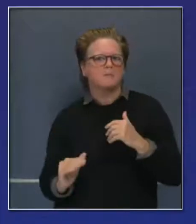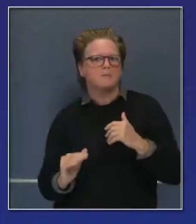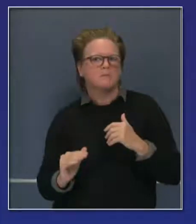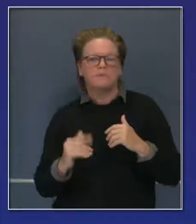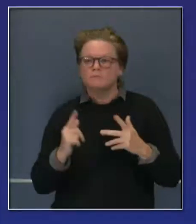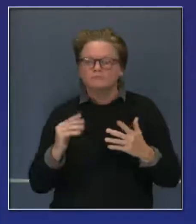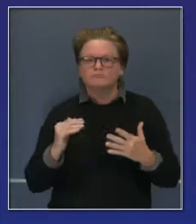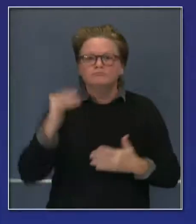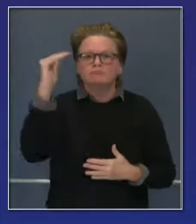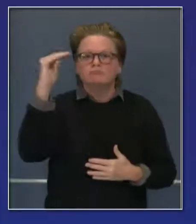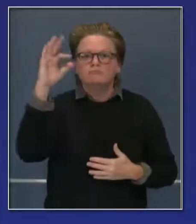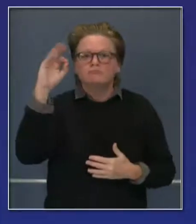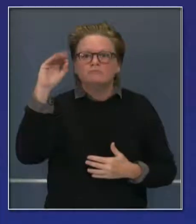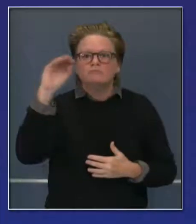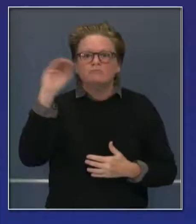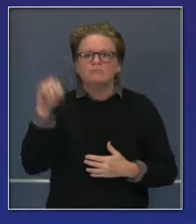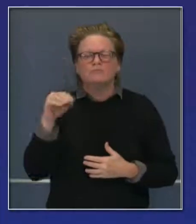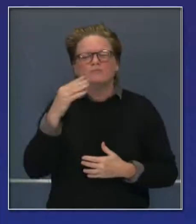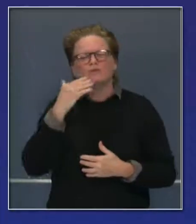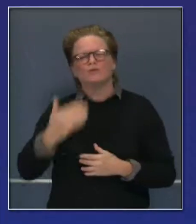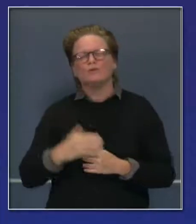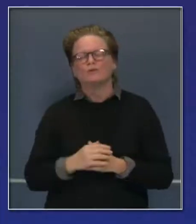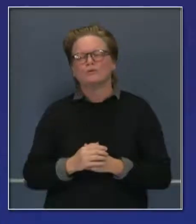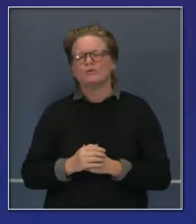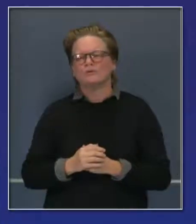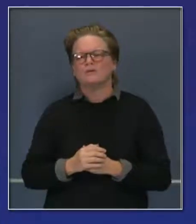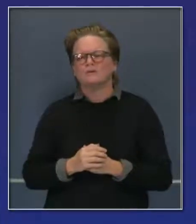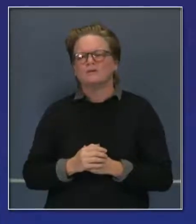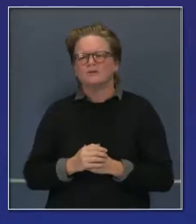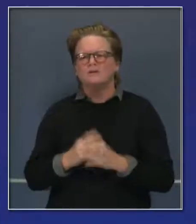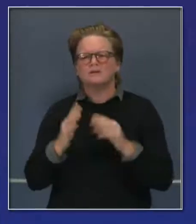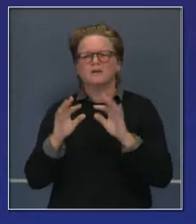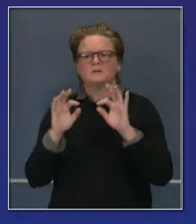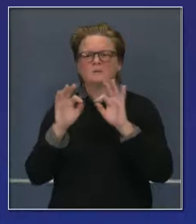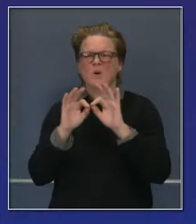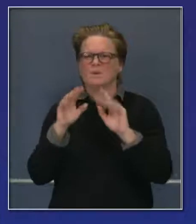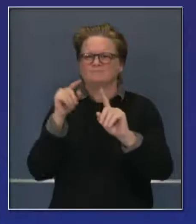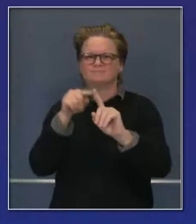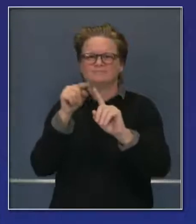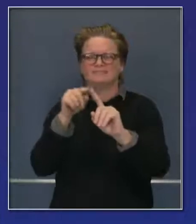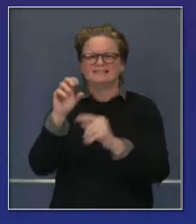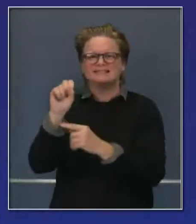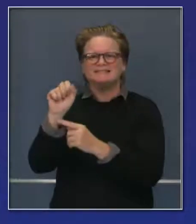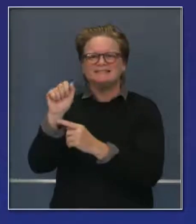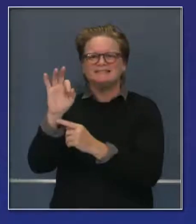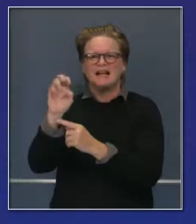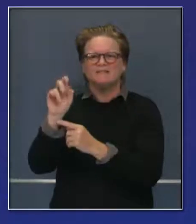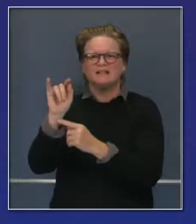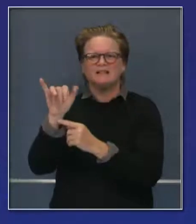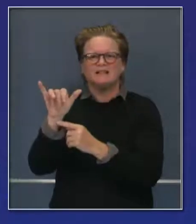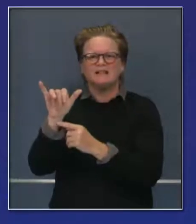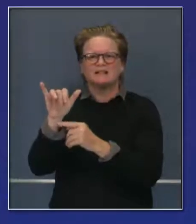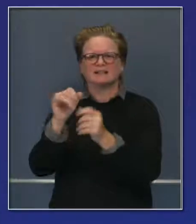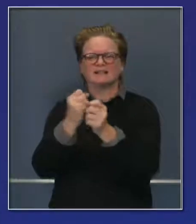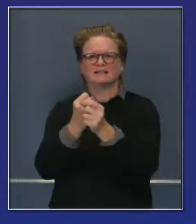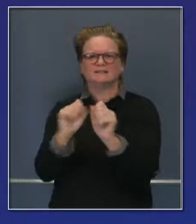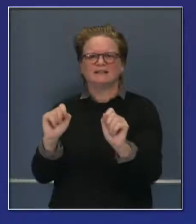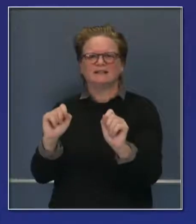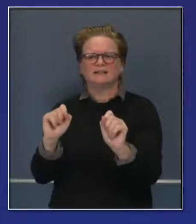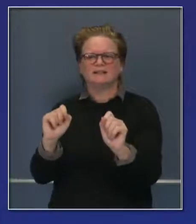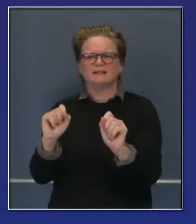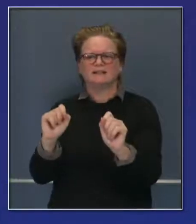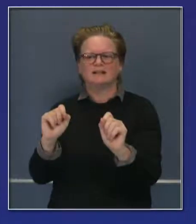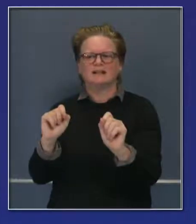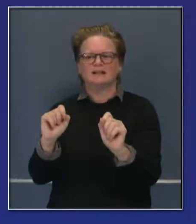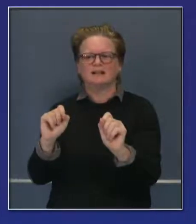number of weeks ago the Safety Advisory Committee that has already been meeting, as well as announced that other states in the West